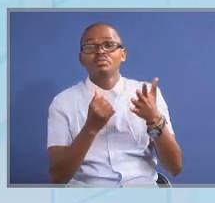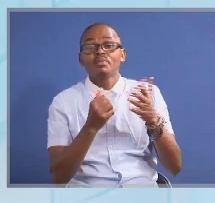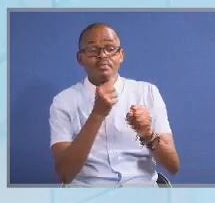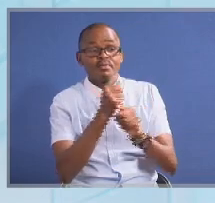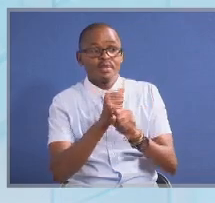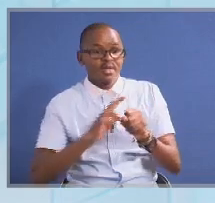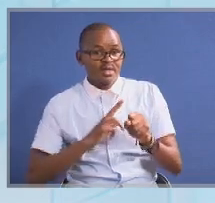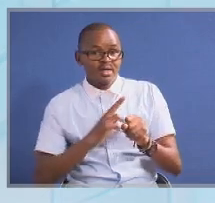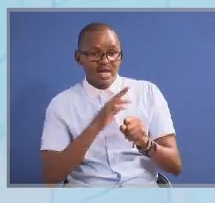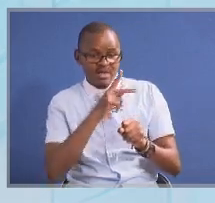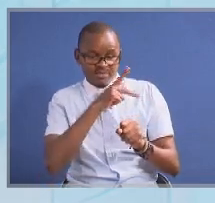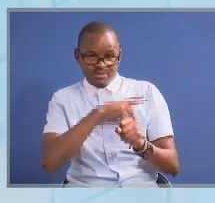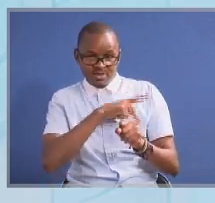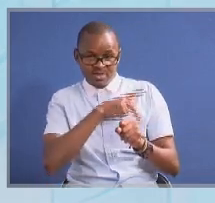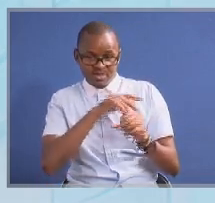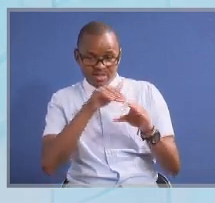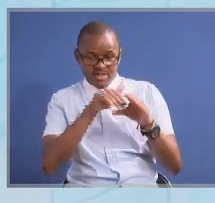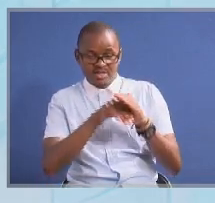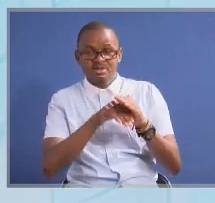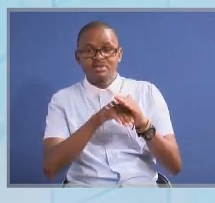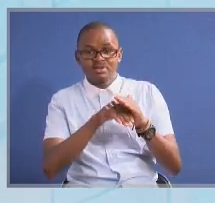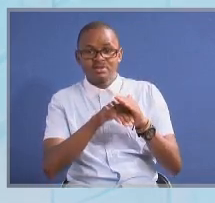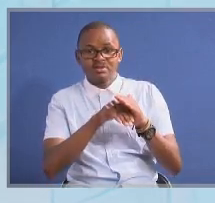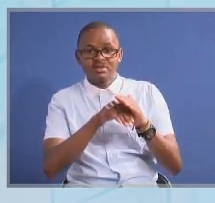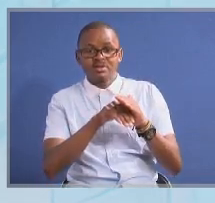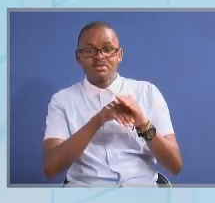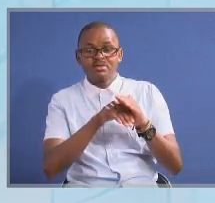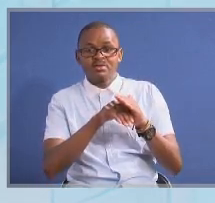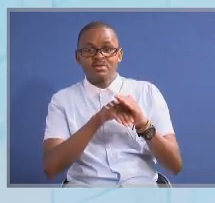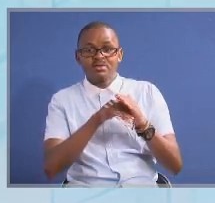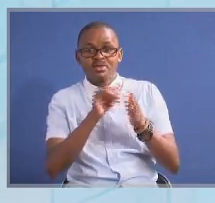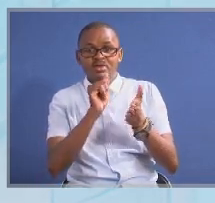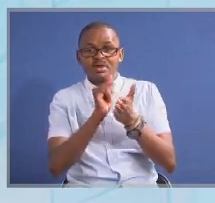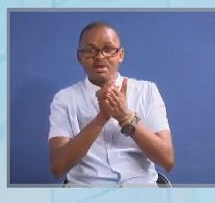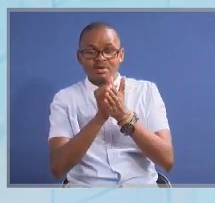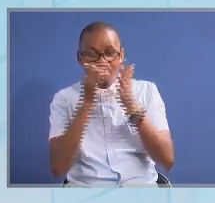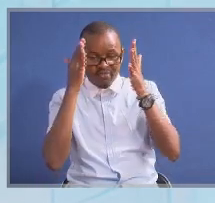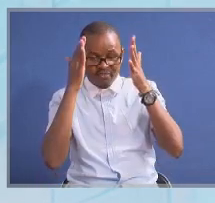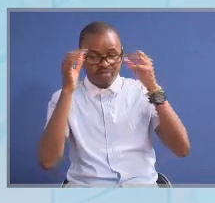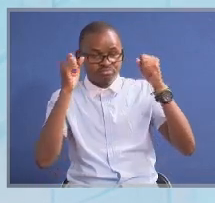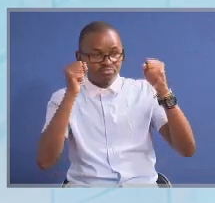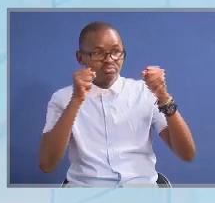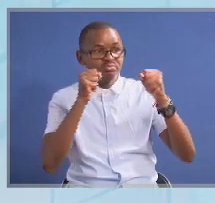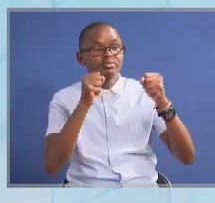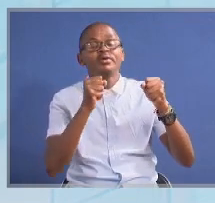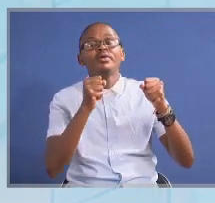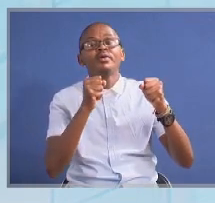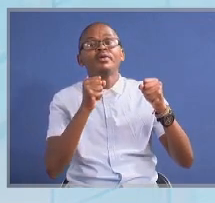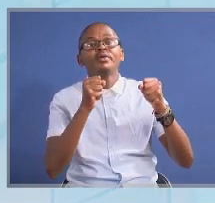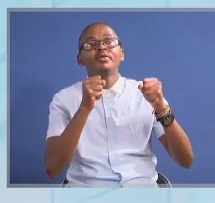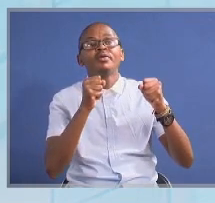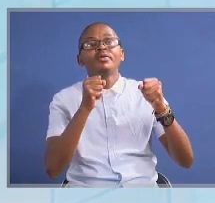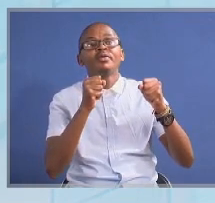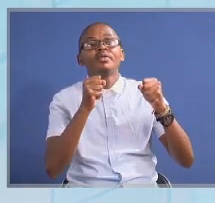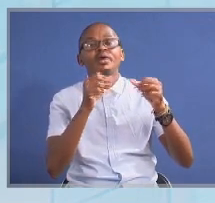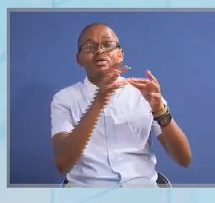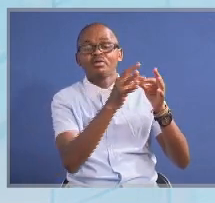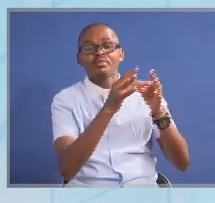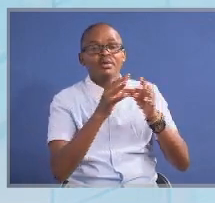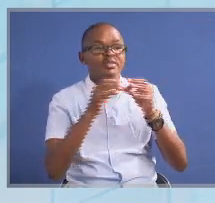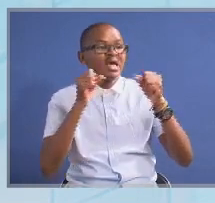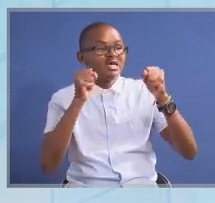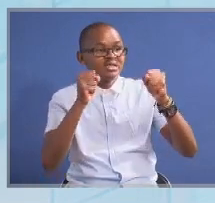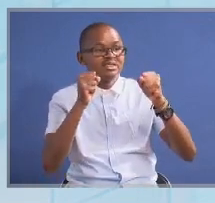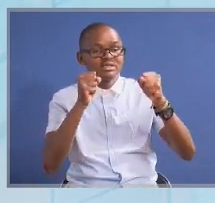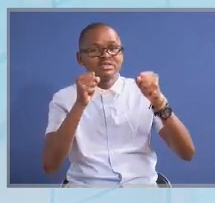made as priorities in these respective regions. And that, of course, will strengthen the collaboration,